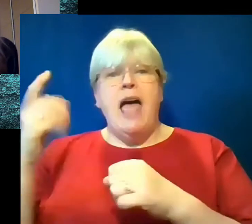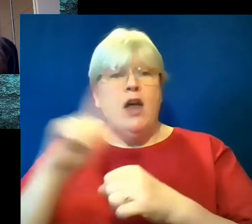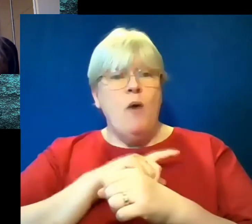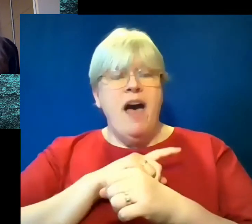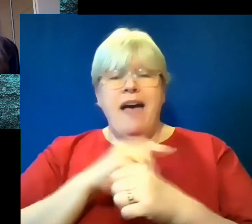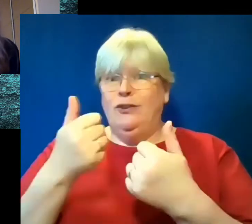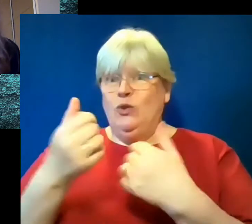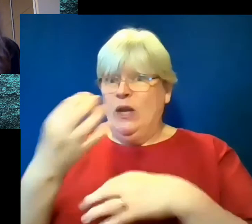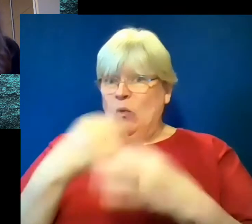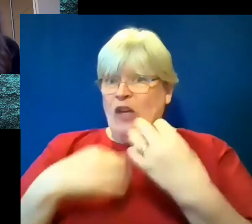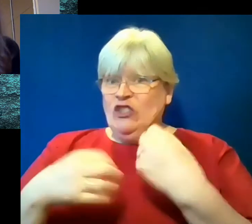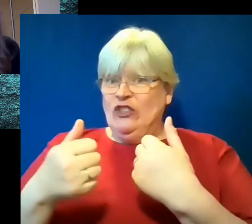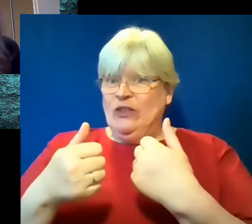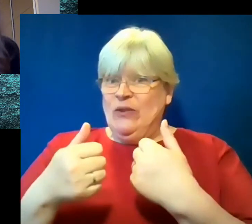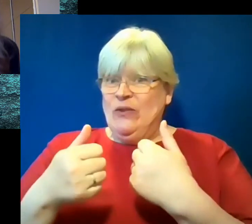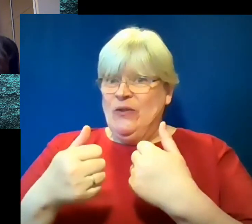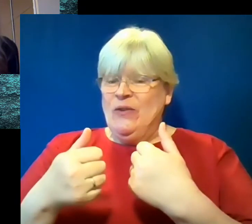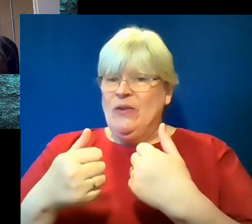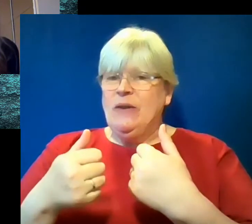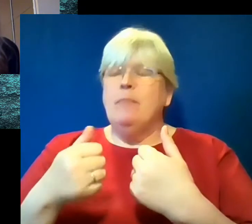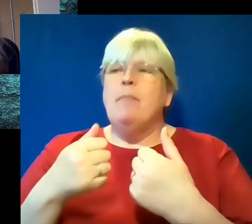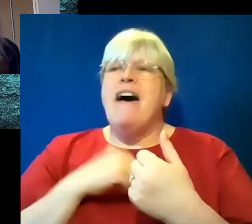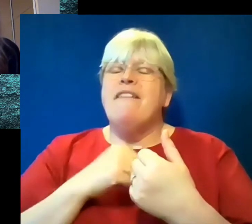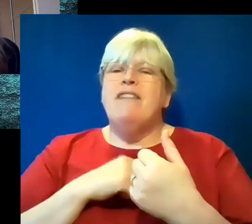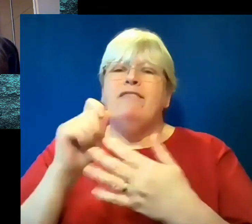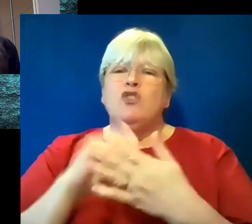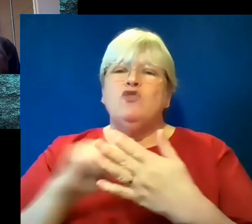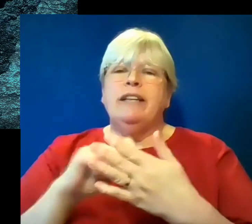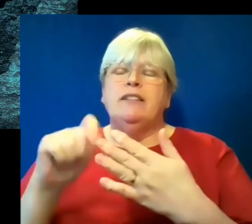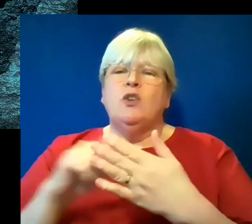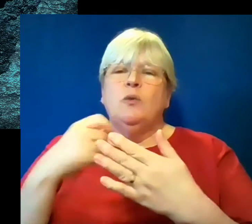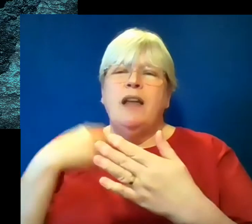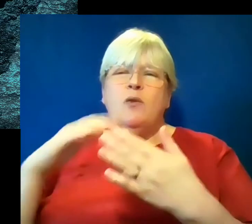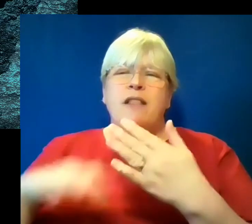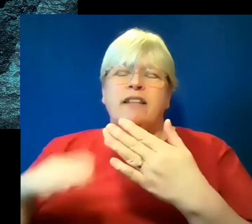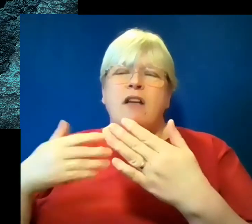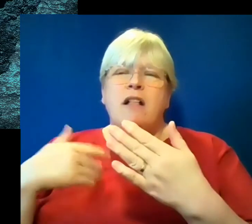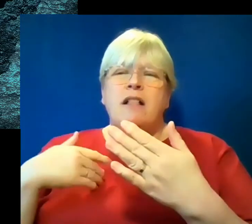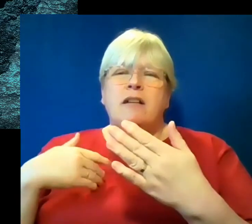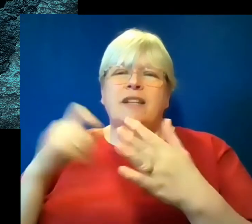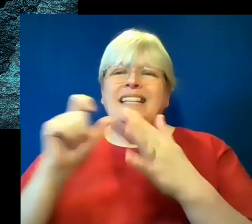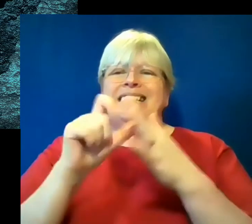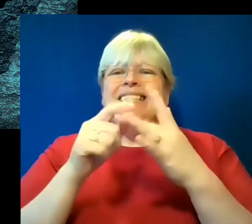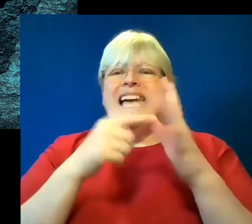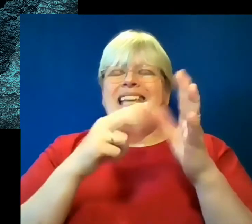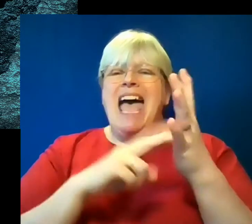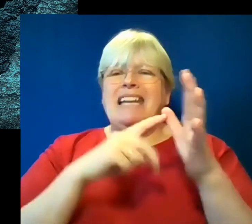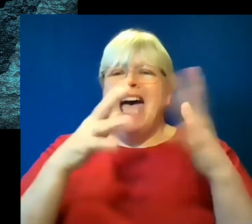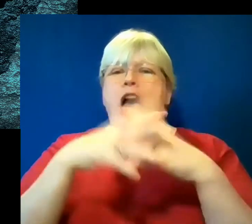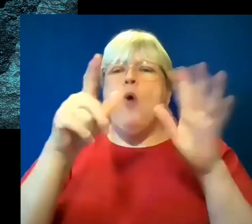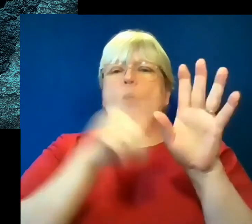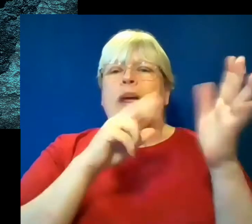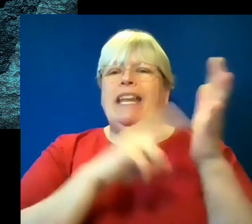question. So my favourite writer when I was a child was probably a writer called Diana Wynne Jones, who I